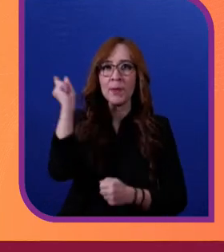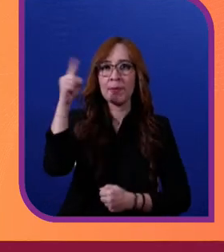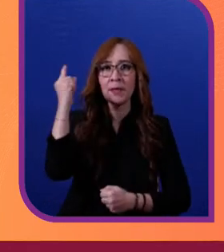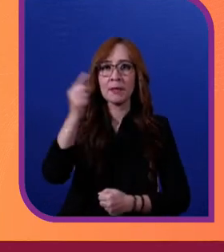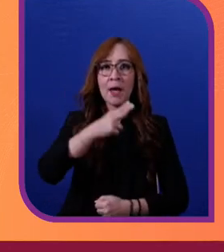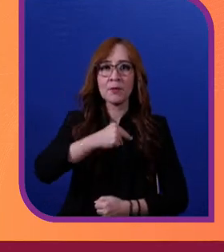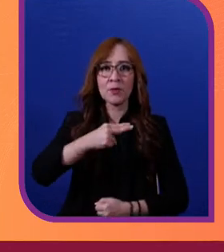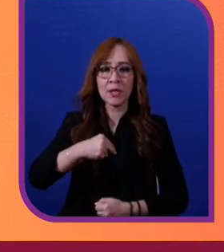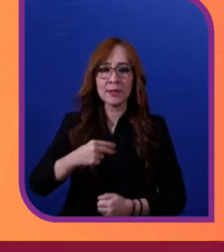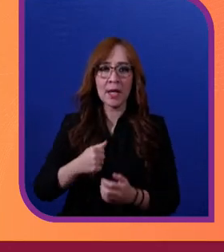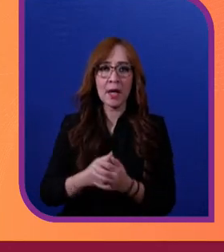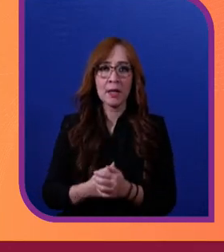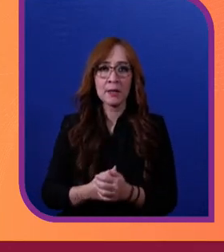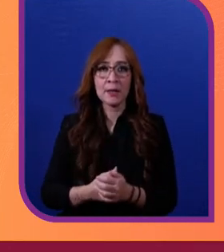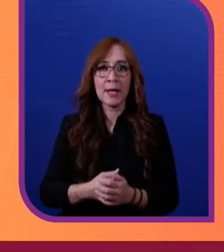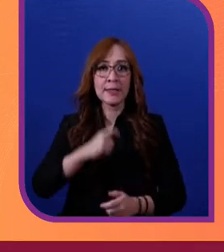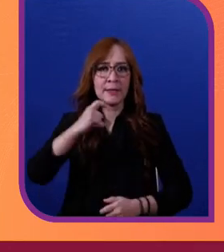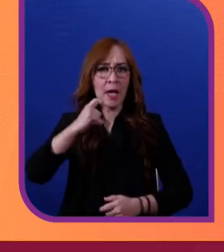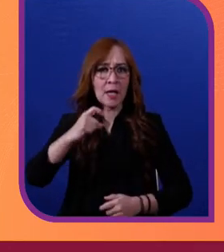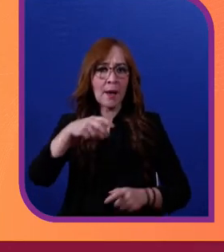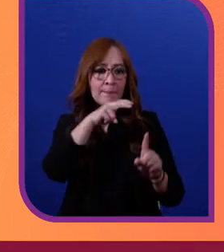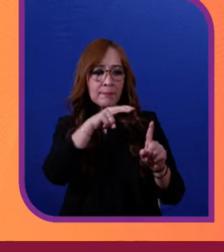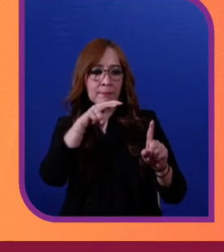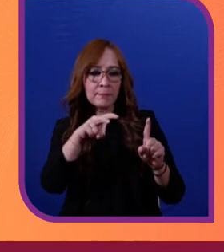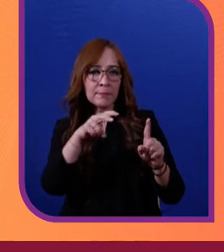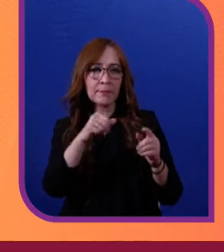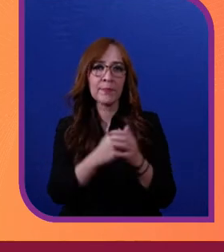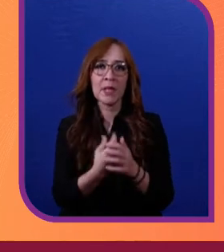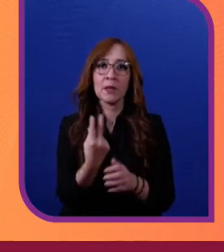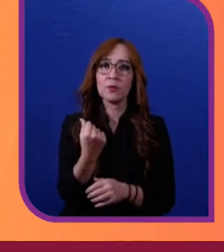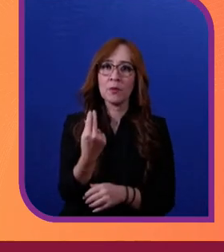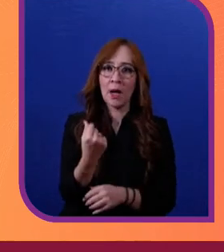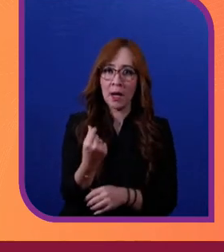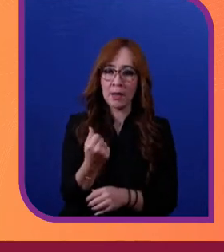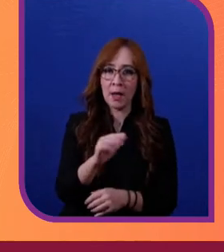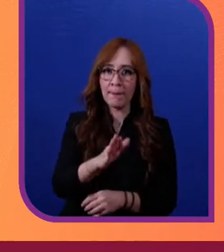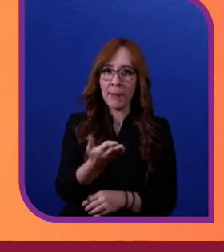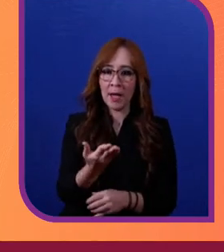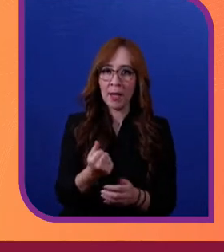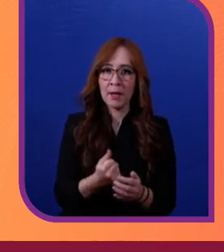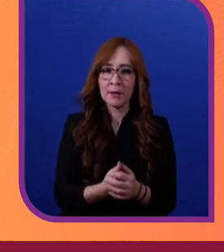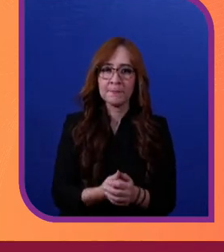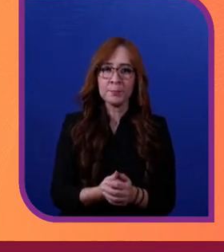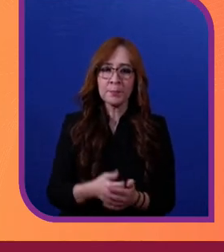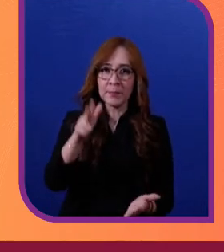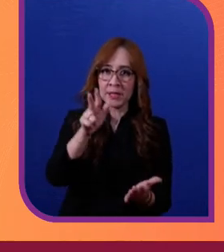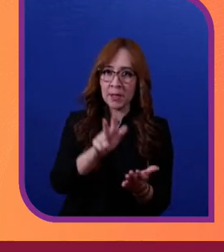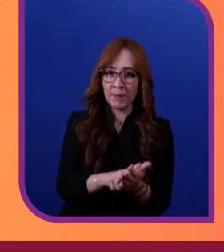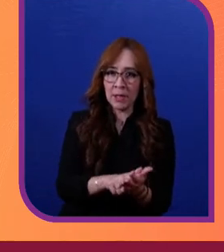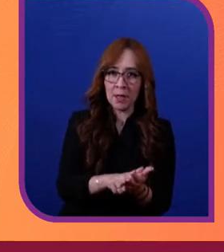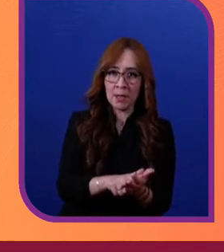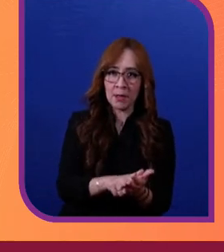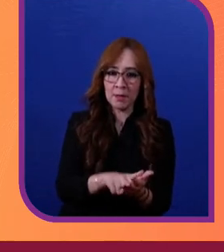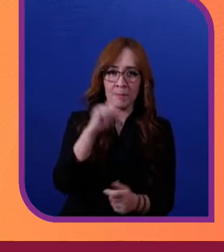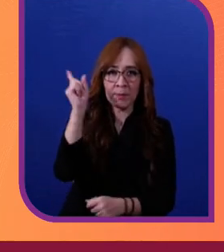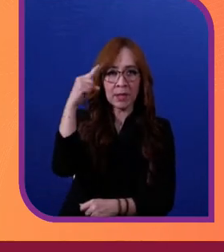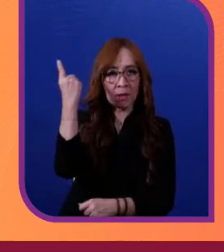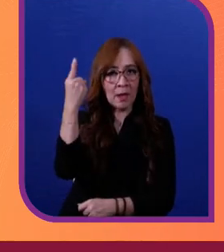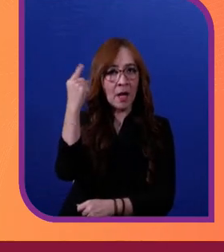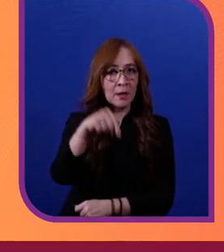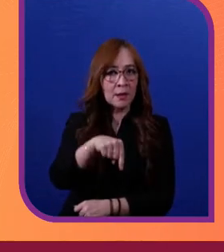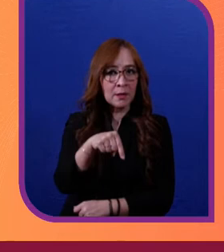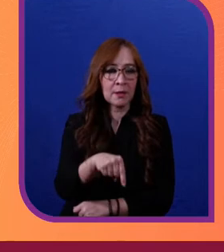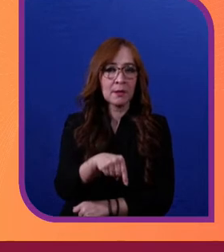about this cover Meranti Is it really useful for us orange recommends that come from the only one please